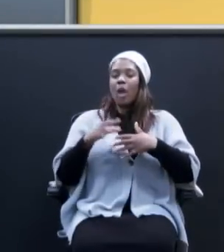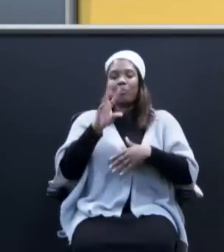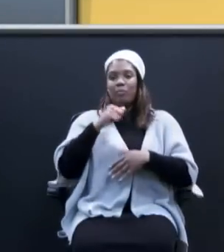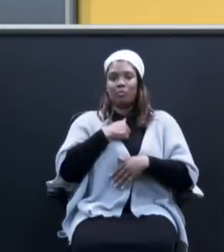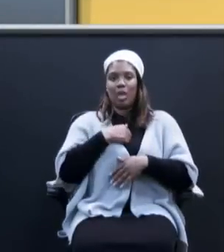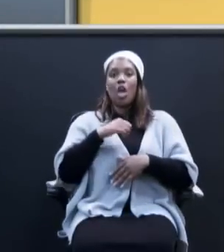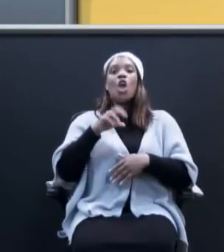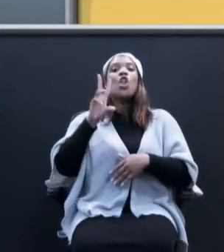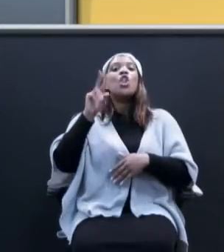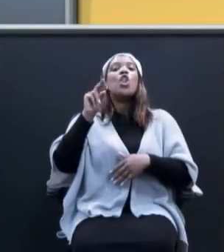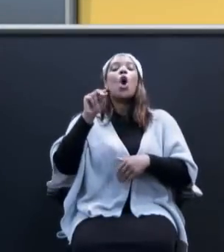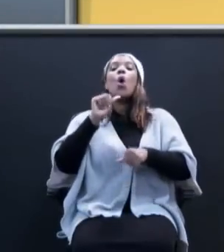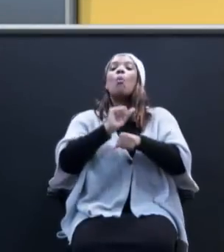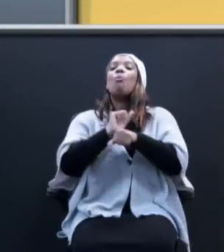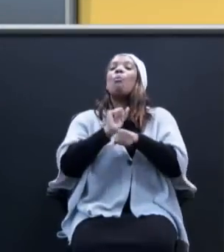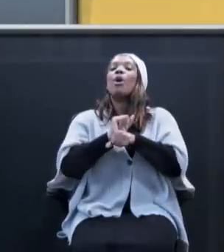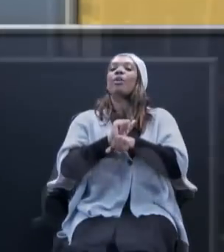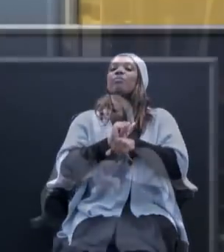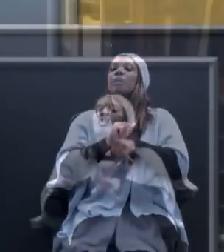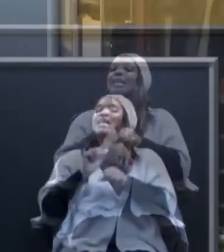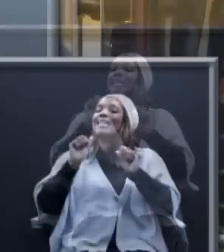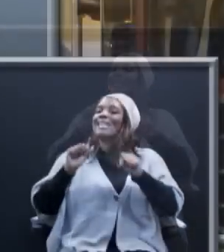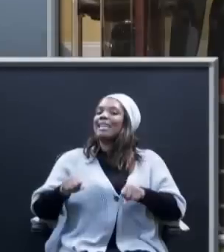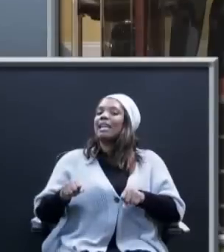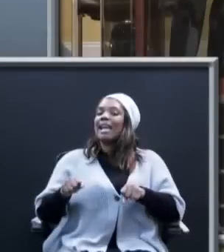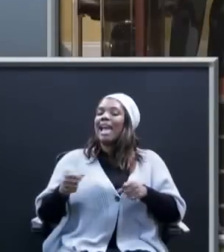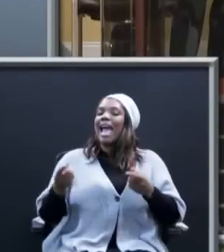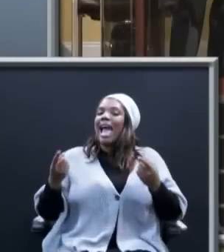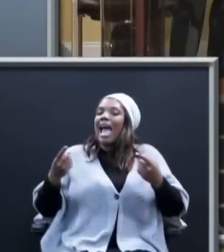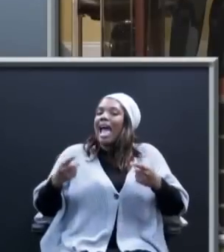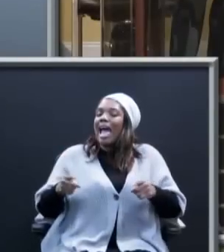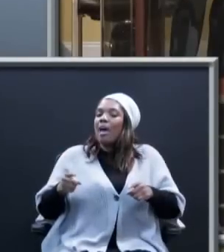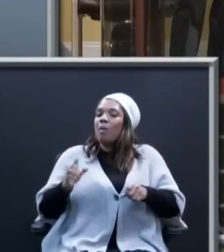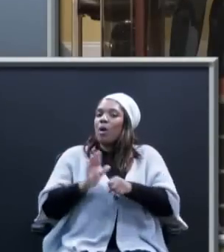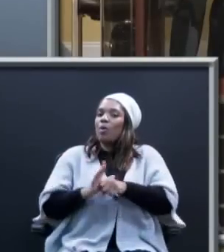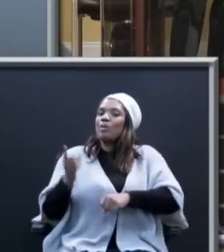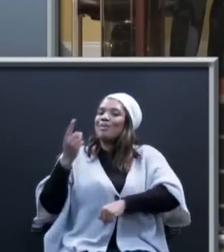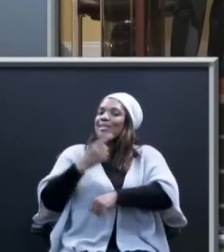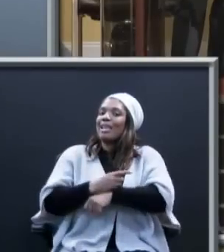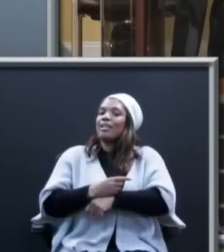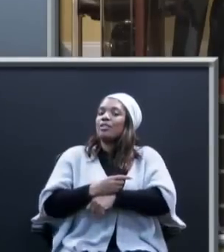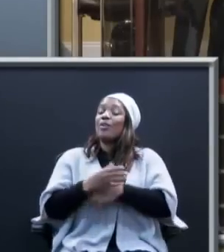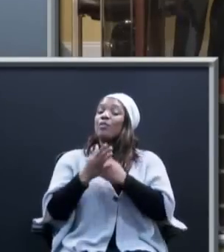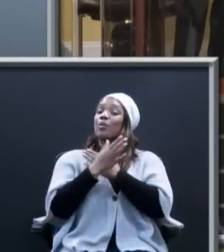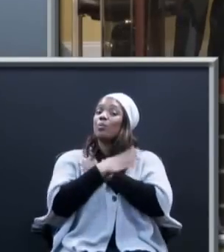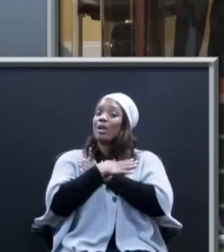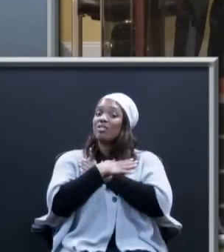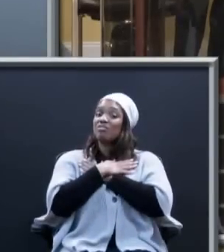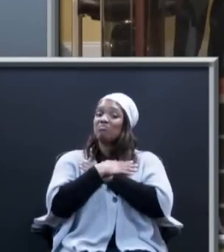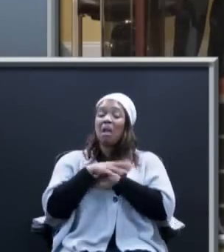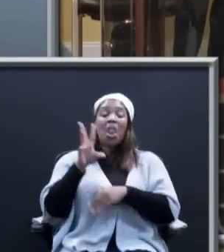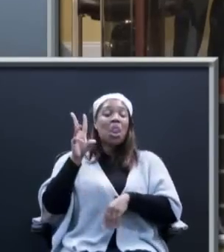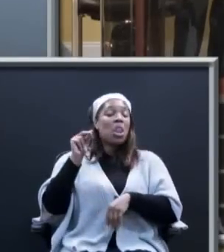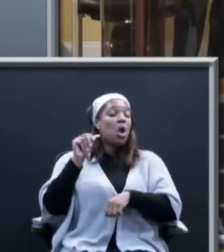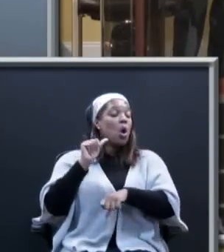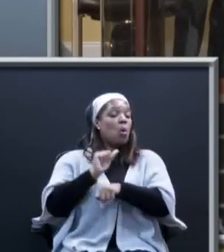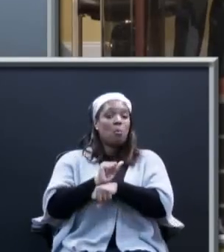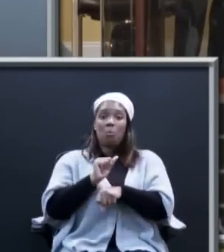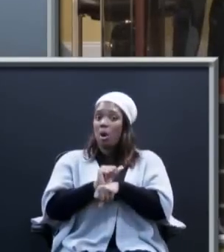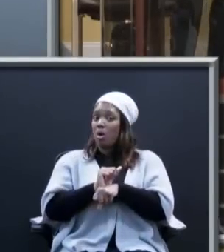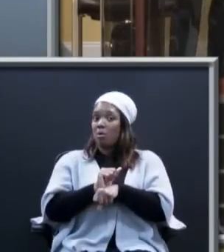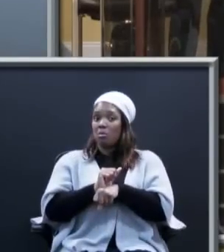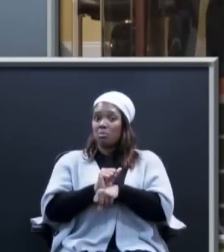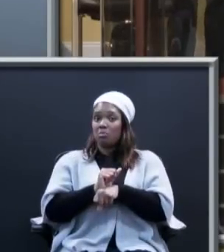ahead. Save that which every man must eat, that now, only may be done of you. Now, you ain't supposed to do no manner of work in this